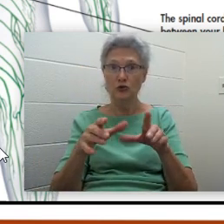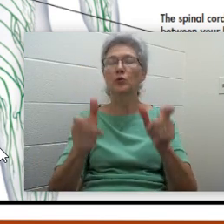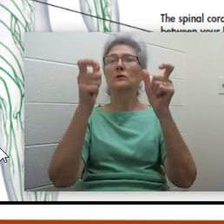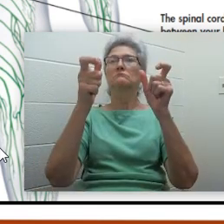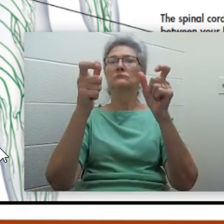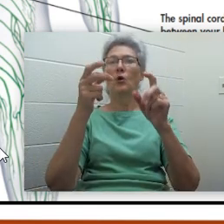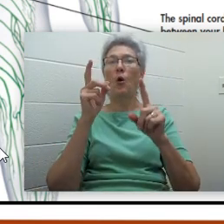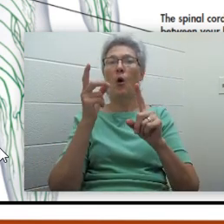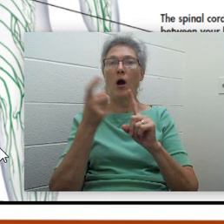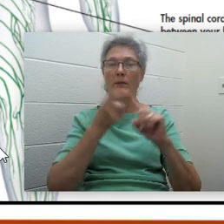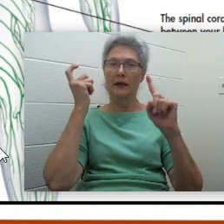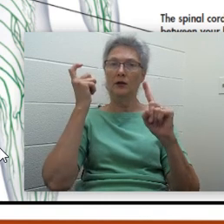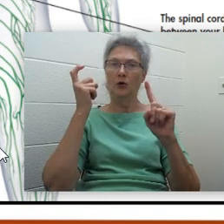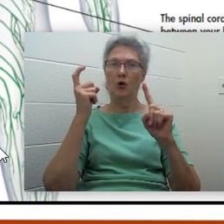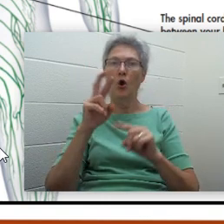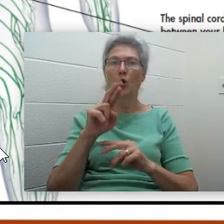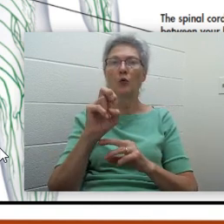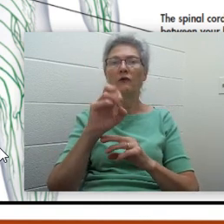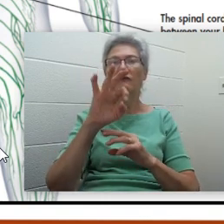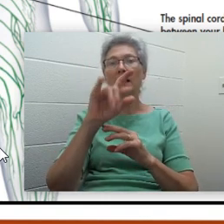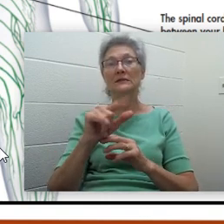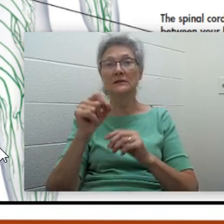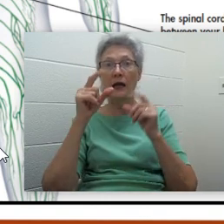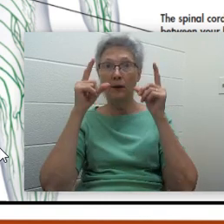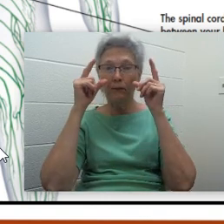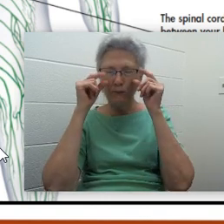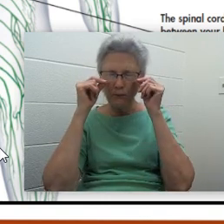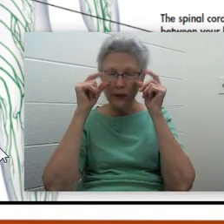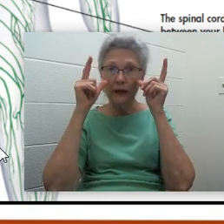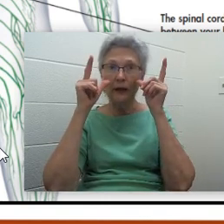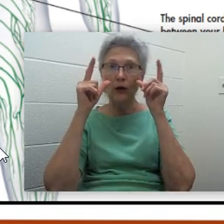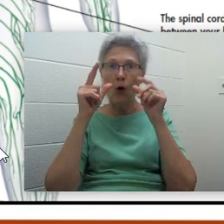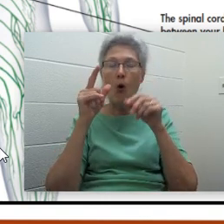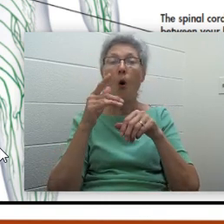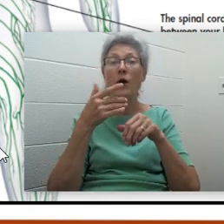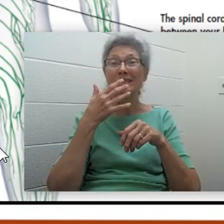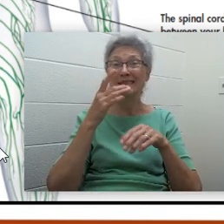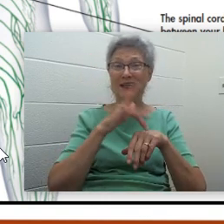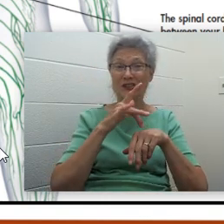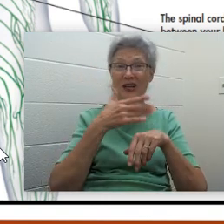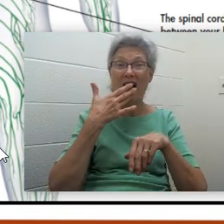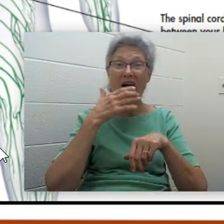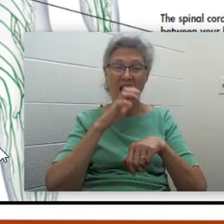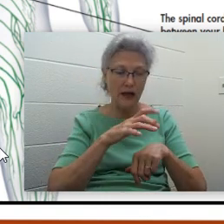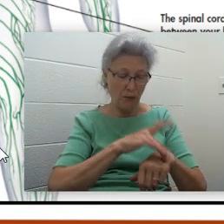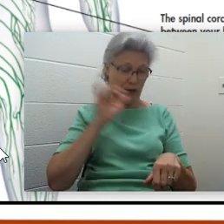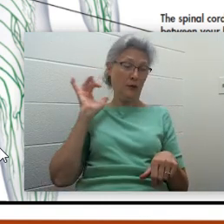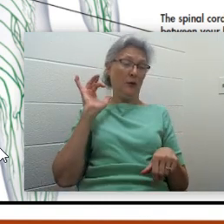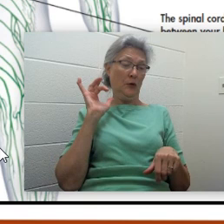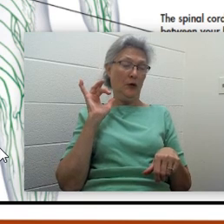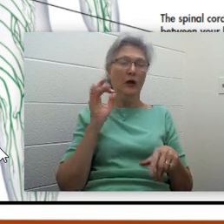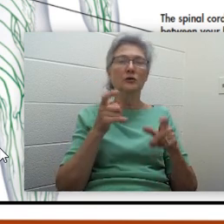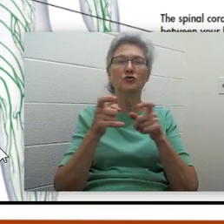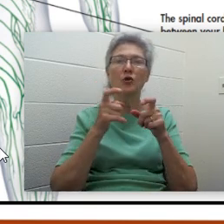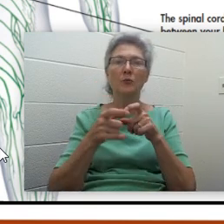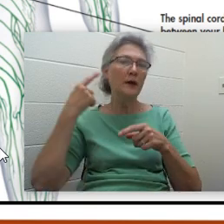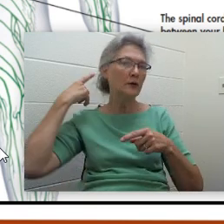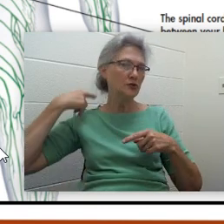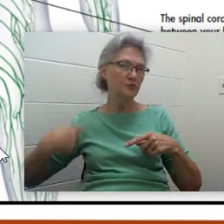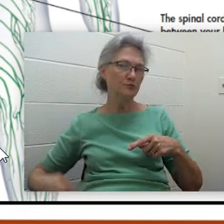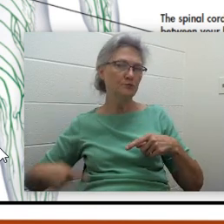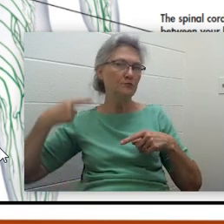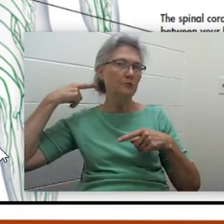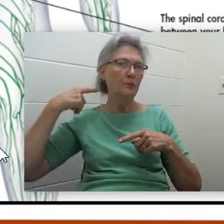automatic. Reflexes such as blinking or pulling your hand away from a hot surface are controlled by your spinal cord.